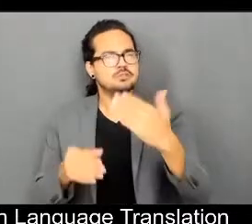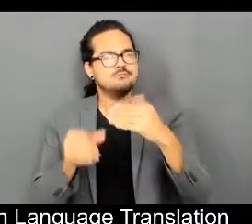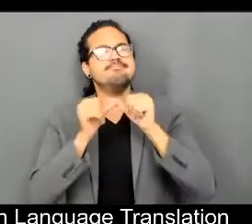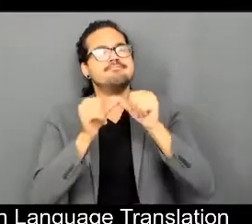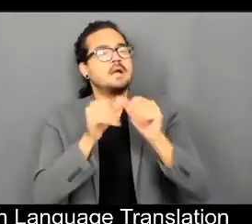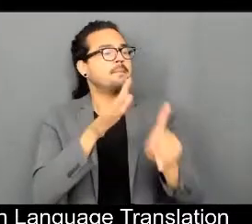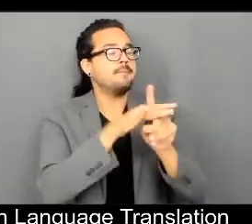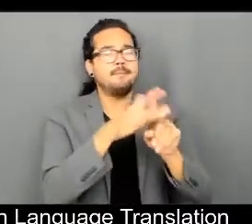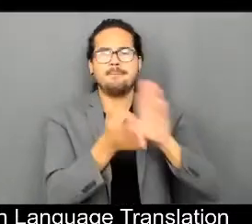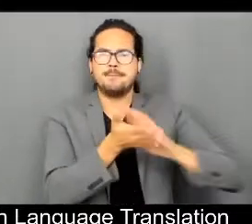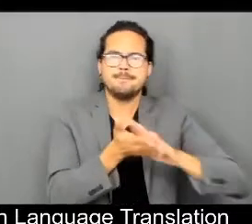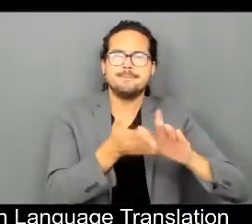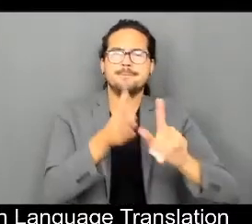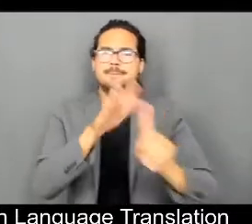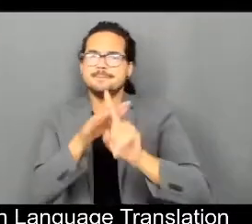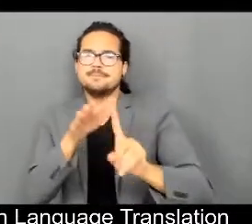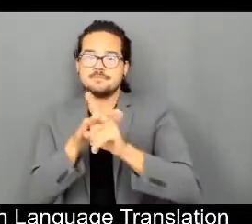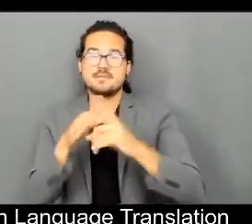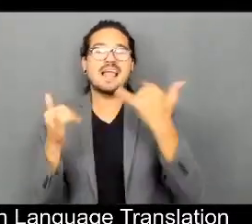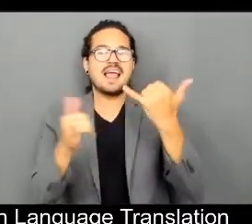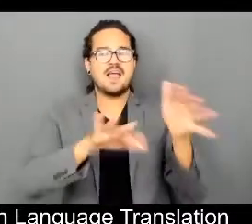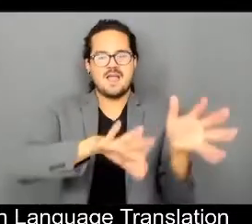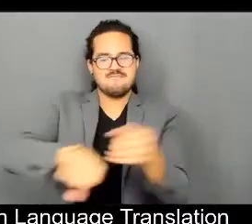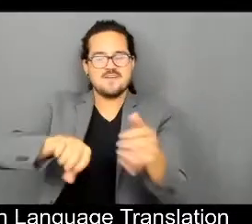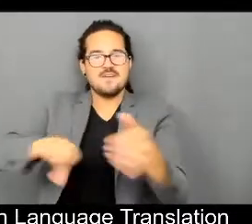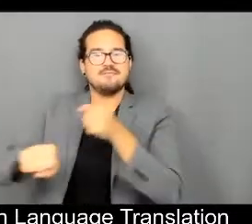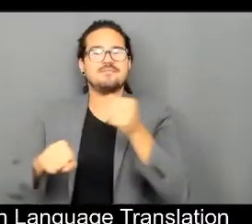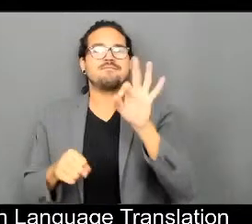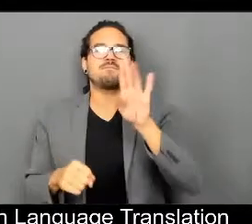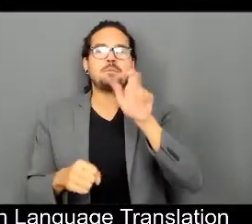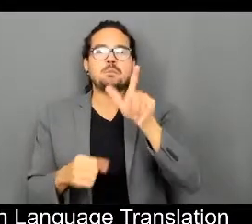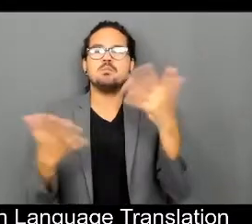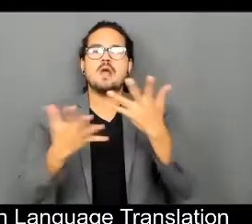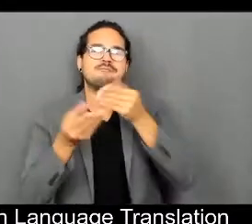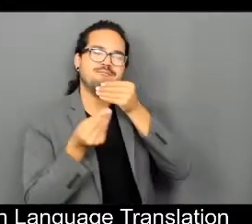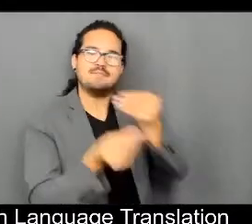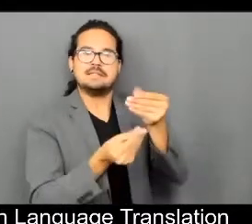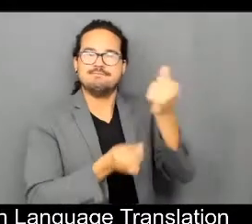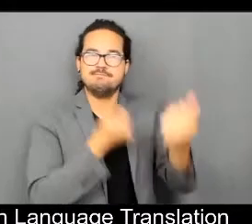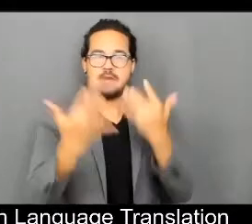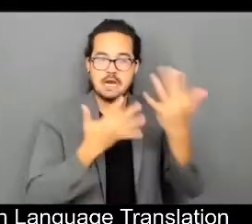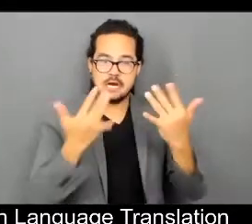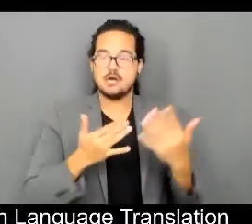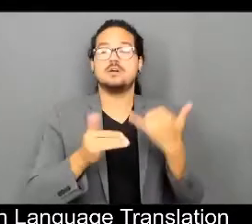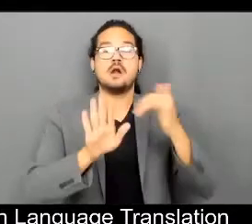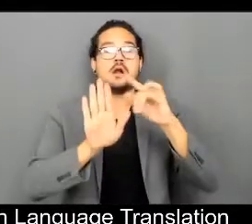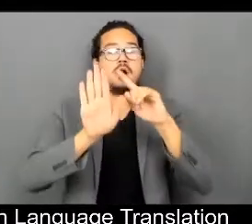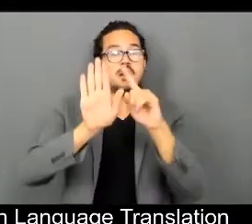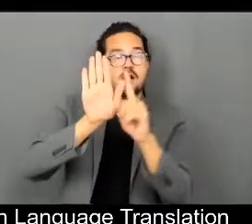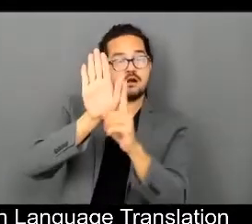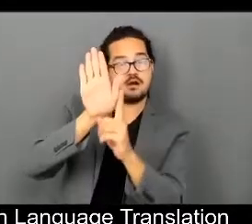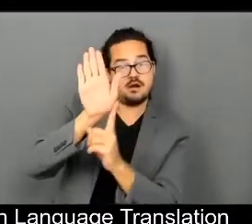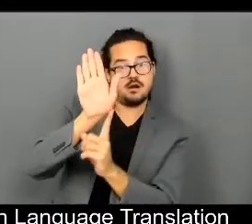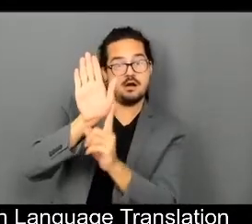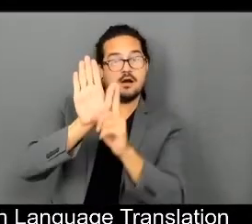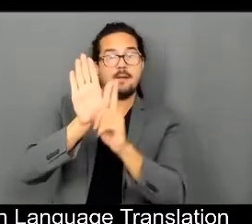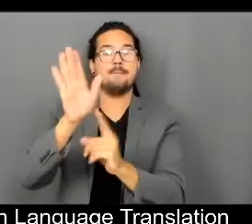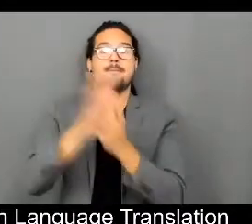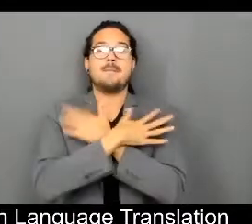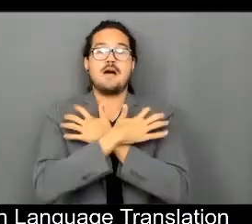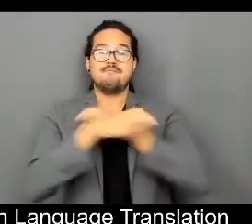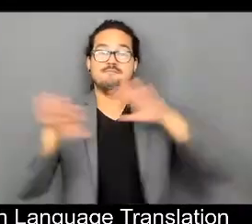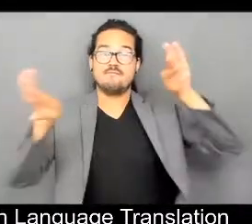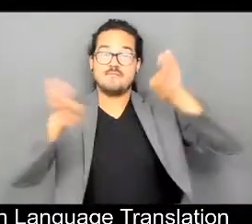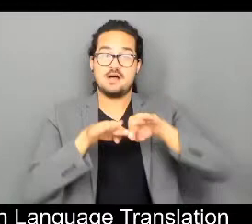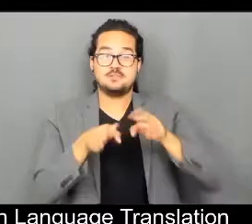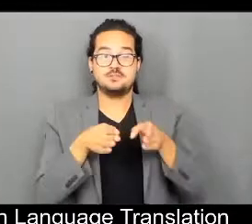that area. Continuing down through the trail, all the way down Bear Valley Trail, we have some engines down